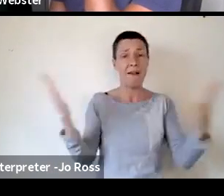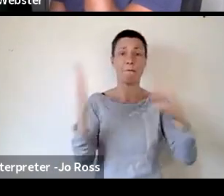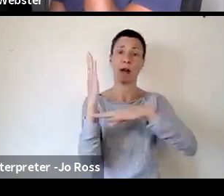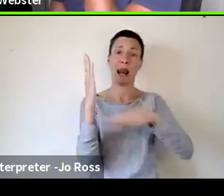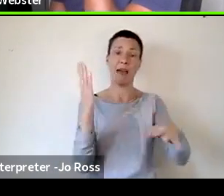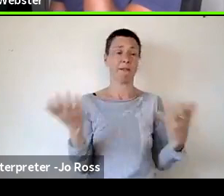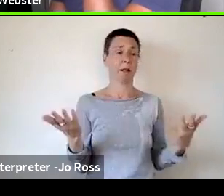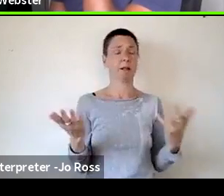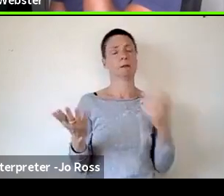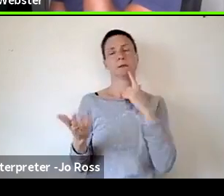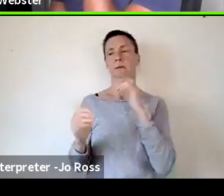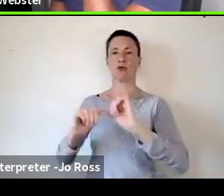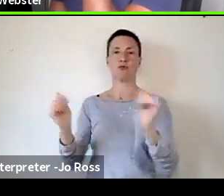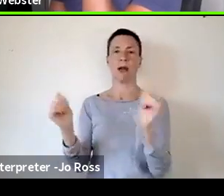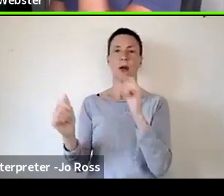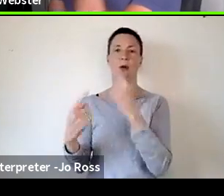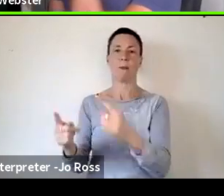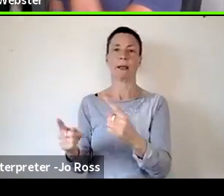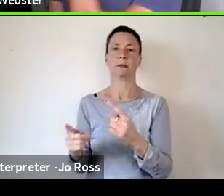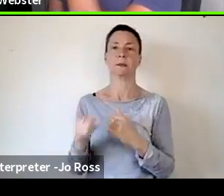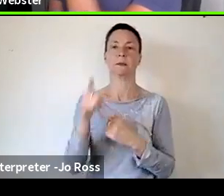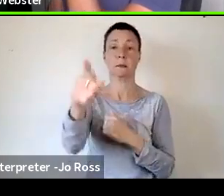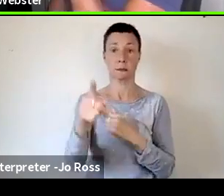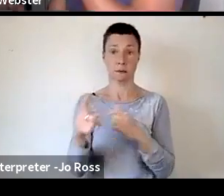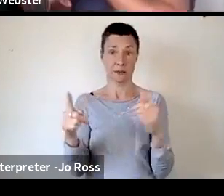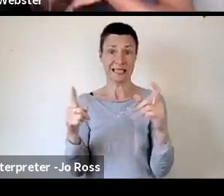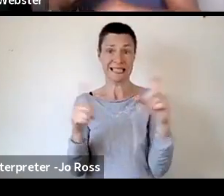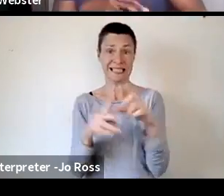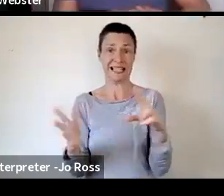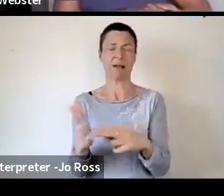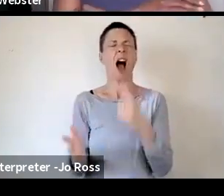comment. I agree that we are right, yes.